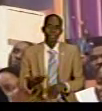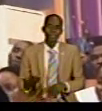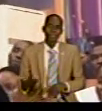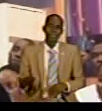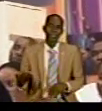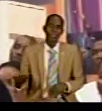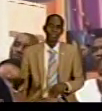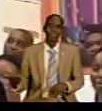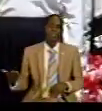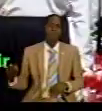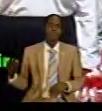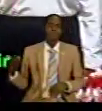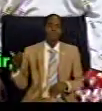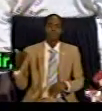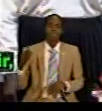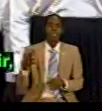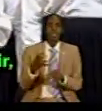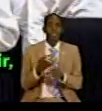anything.